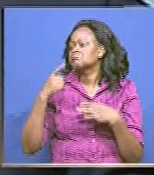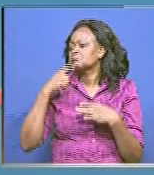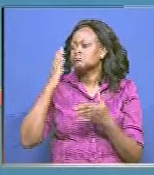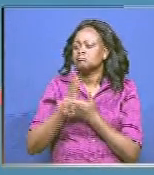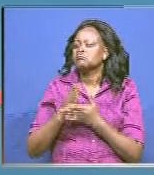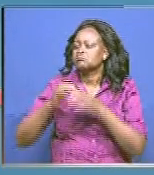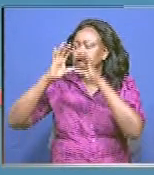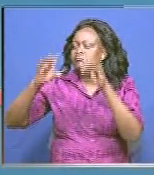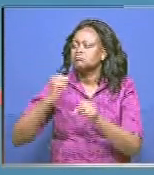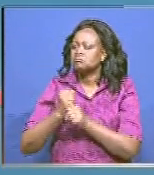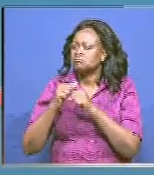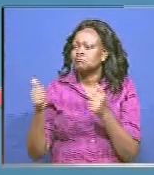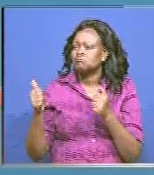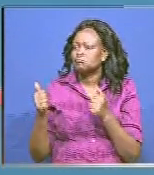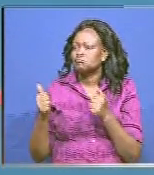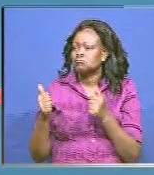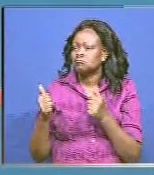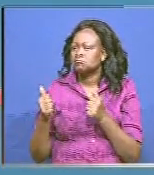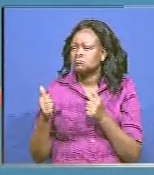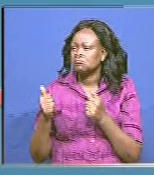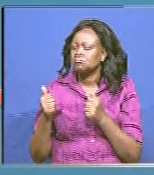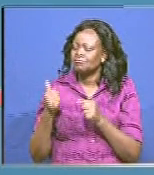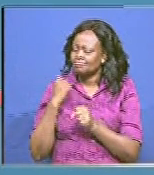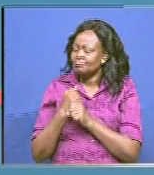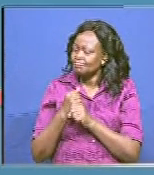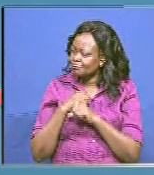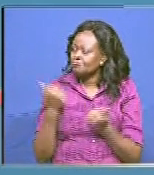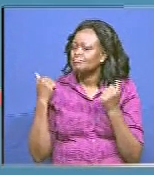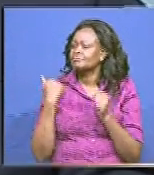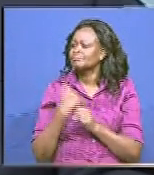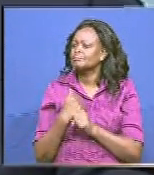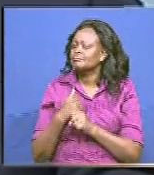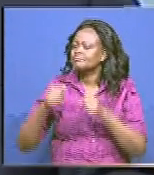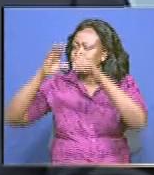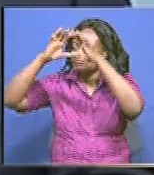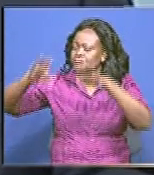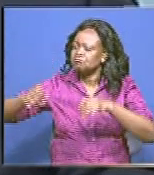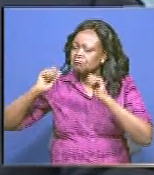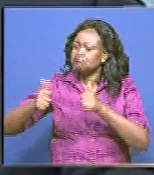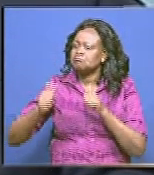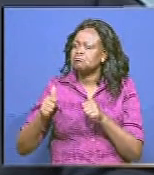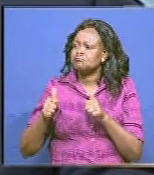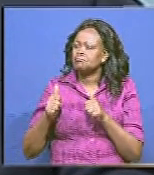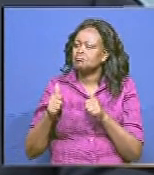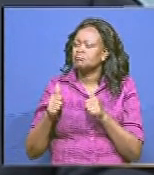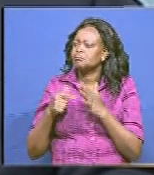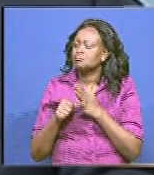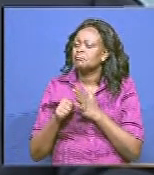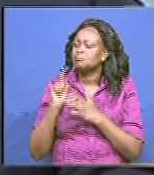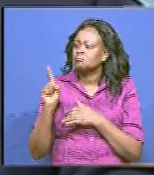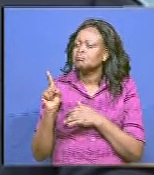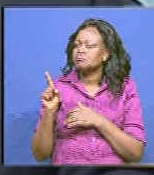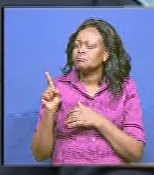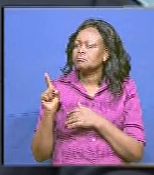that devolution is working. Is it working in your perspective? Yes. Devolution is obviously working. The issue here is